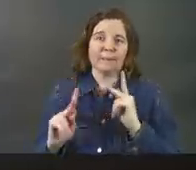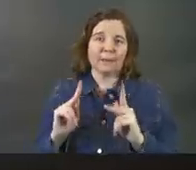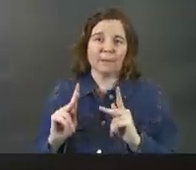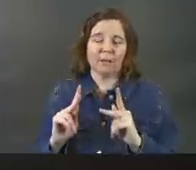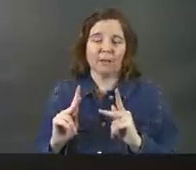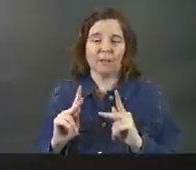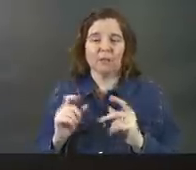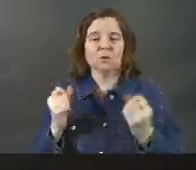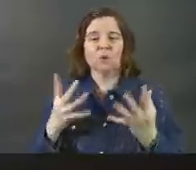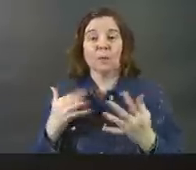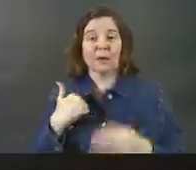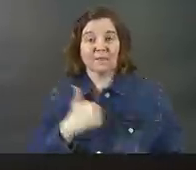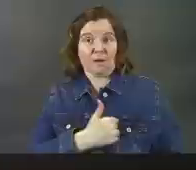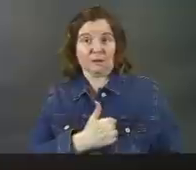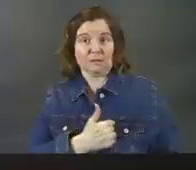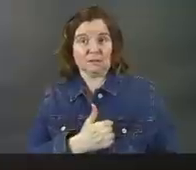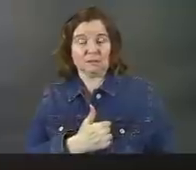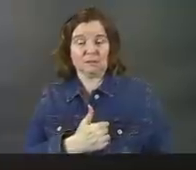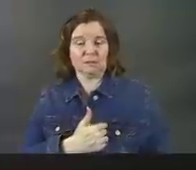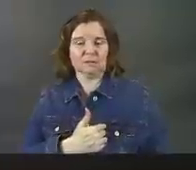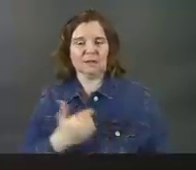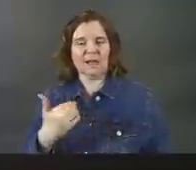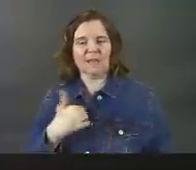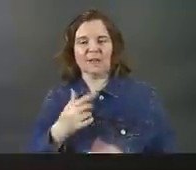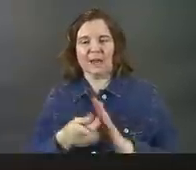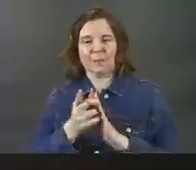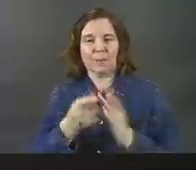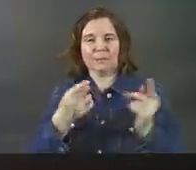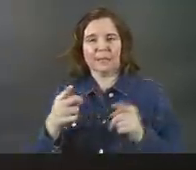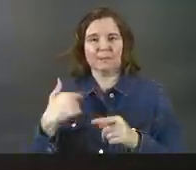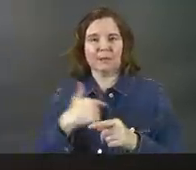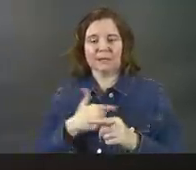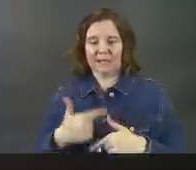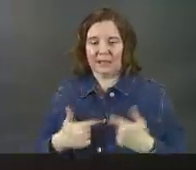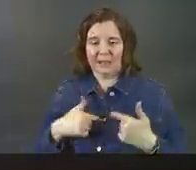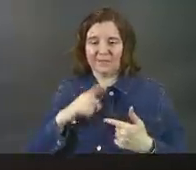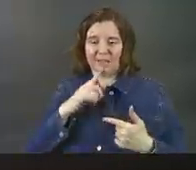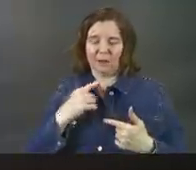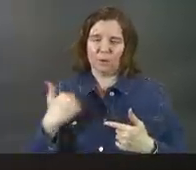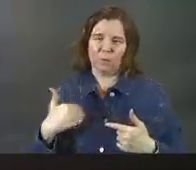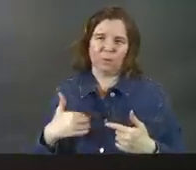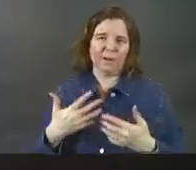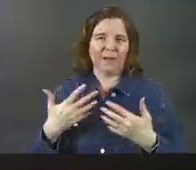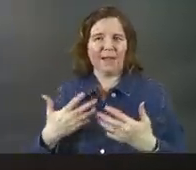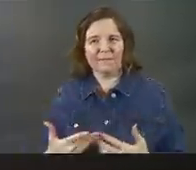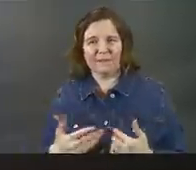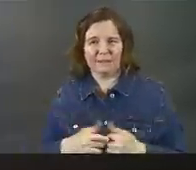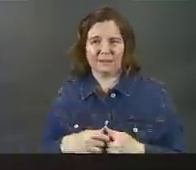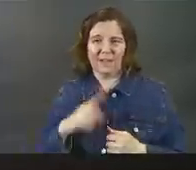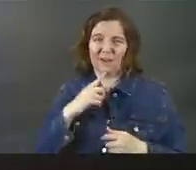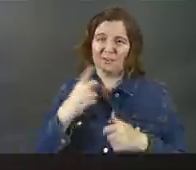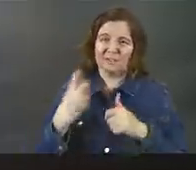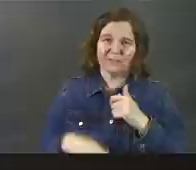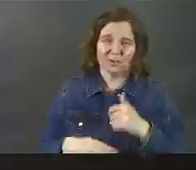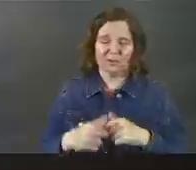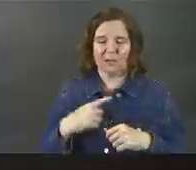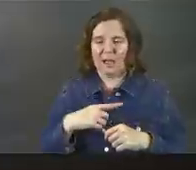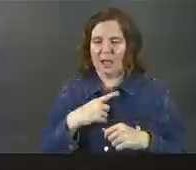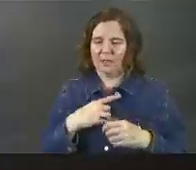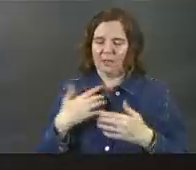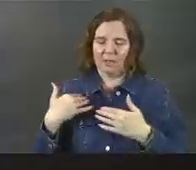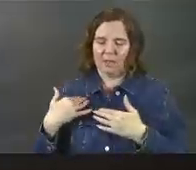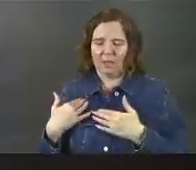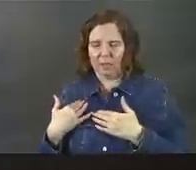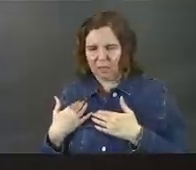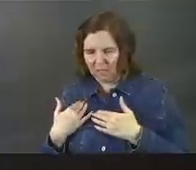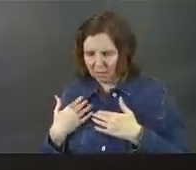people, so many of us have had moments happen to us in life that are heavy and are difficult, and they weigh